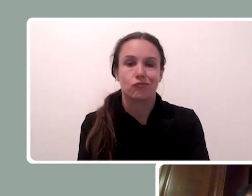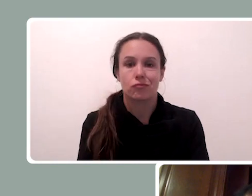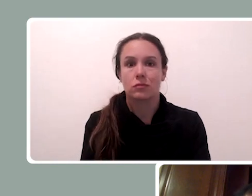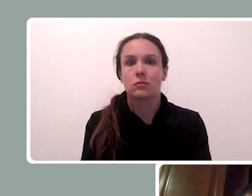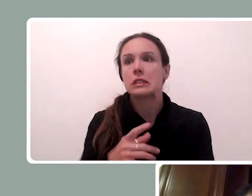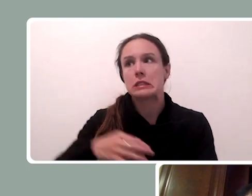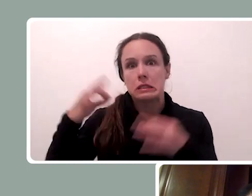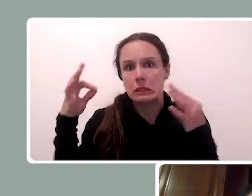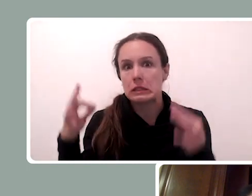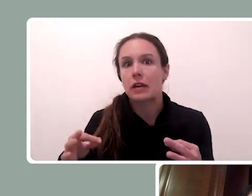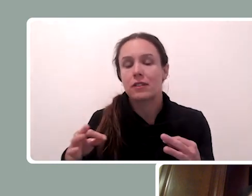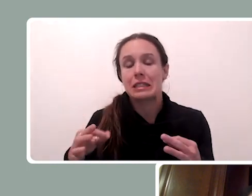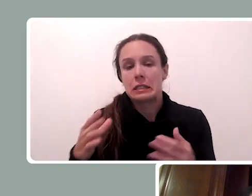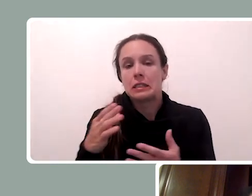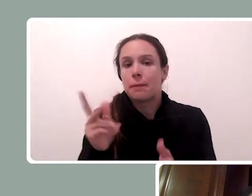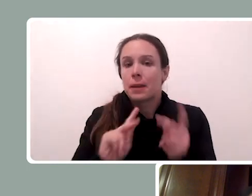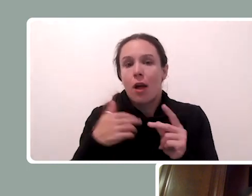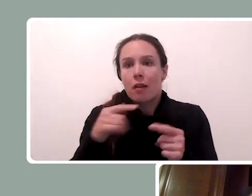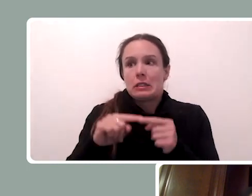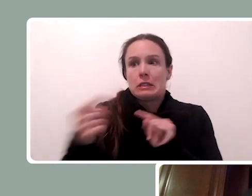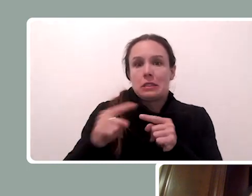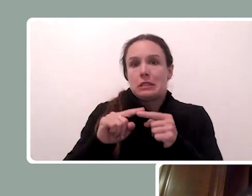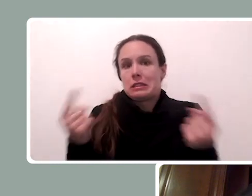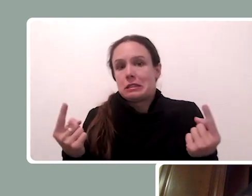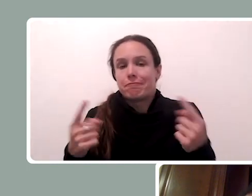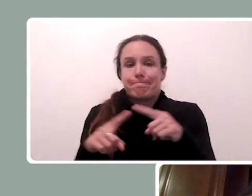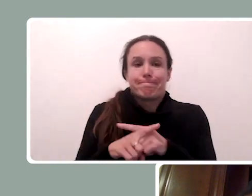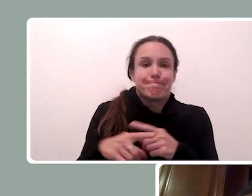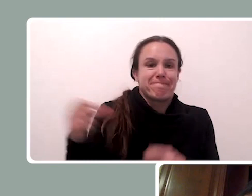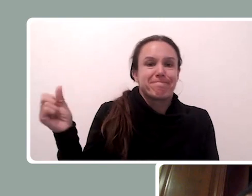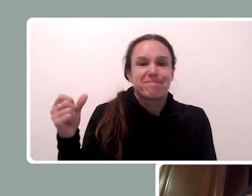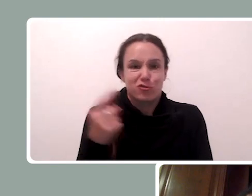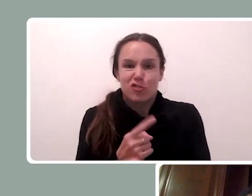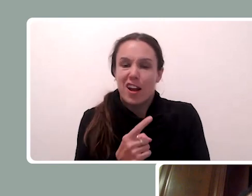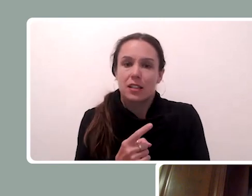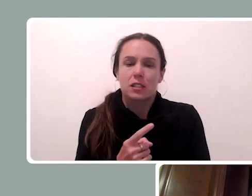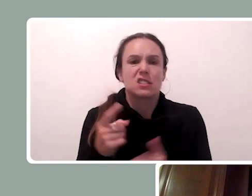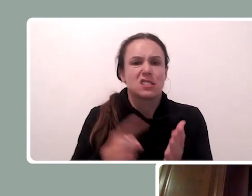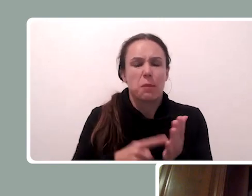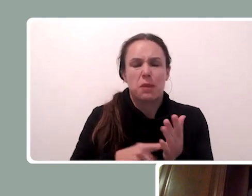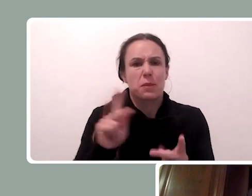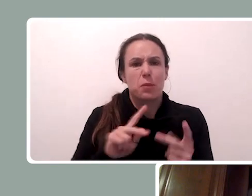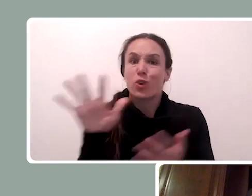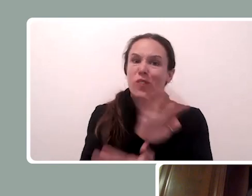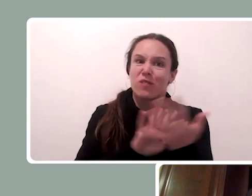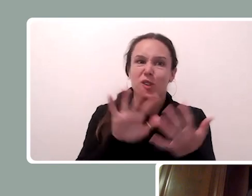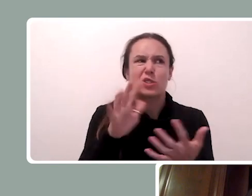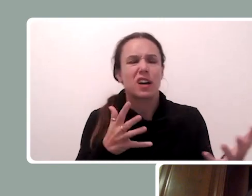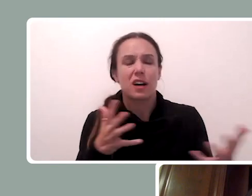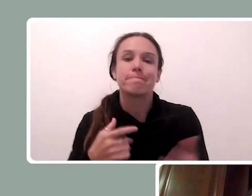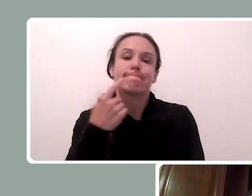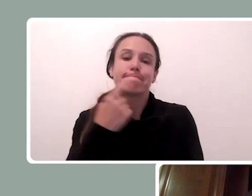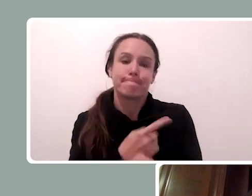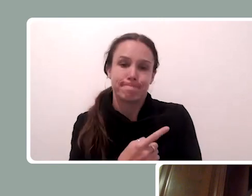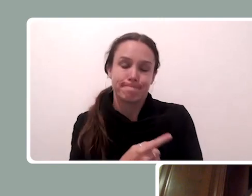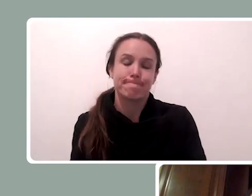Definitely a point of controversy for a lot of people, and exactly an area of confusion. Exactly. So I think that's one thing I